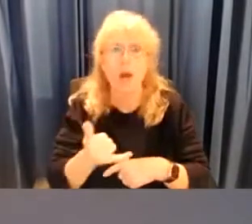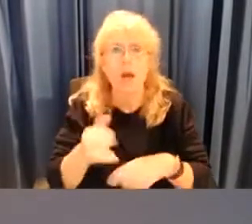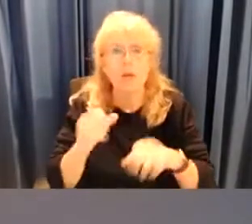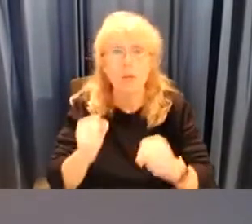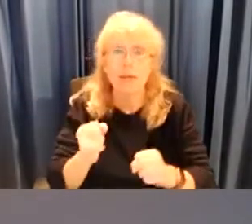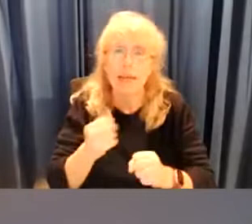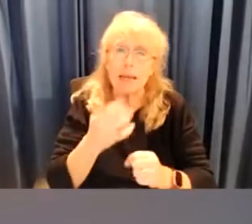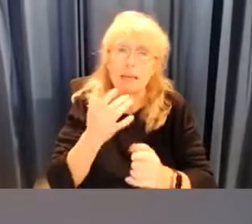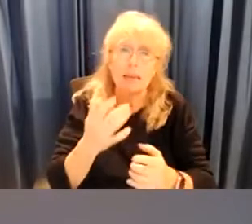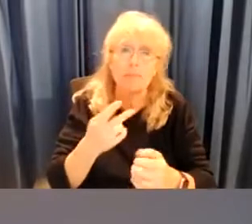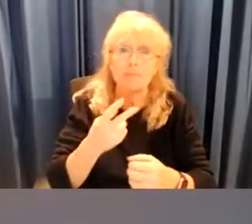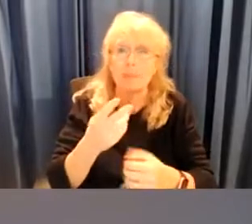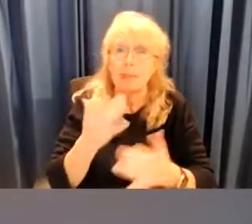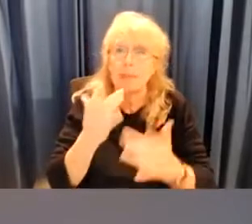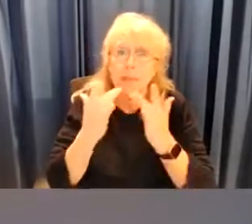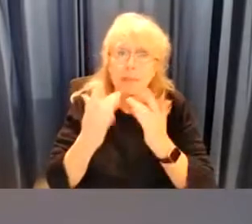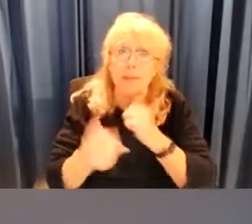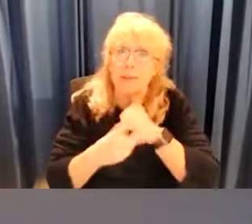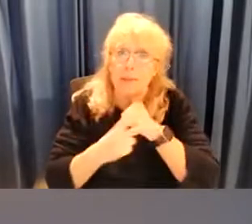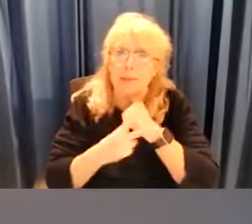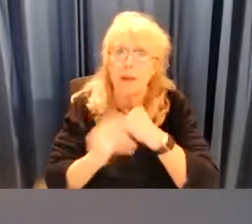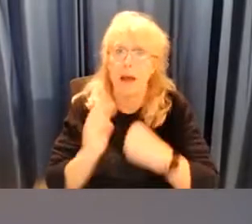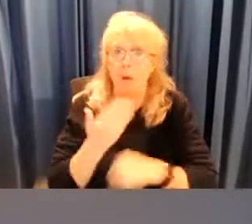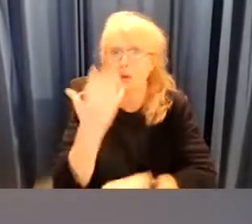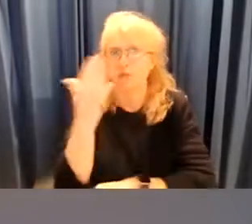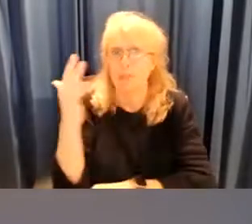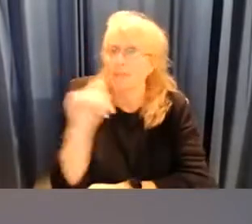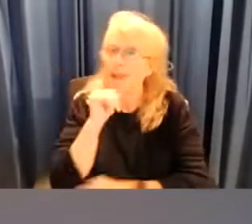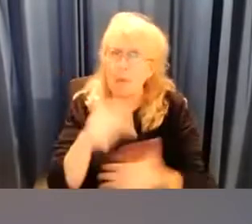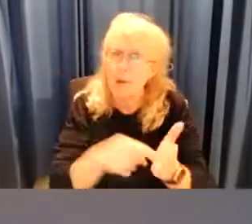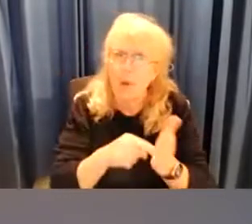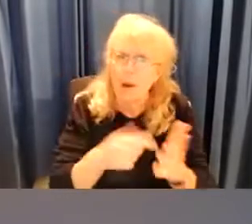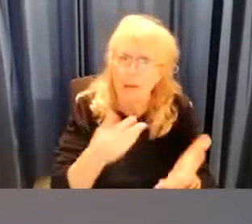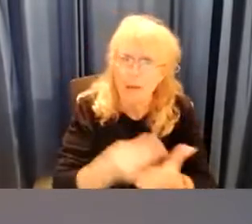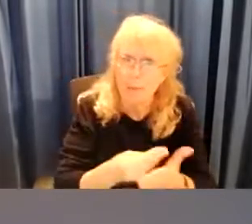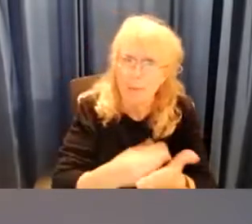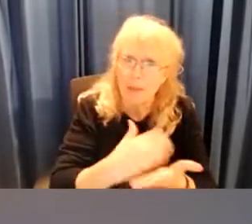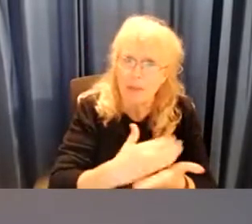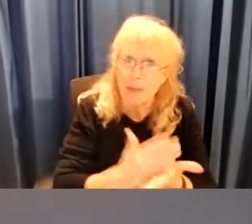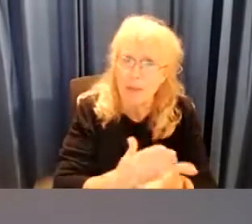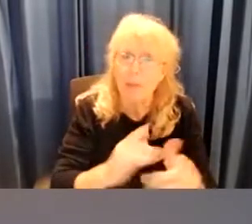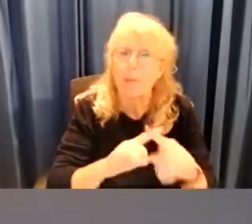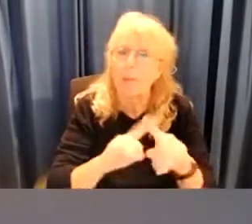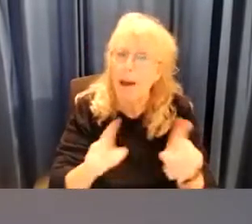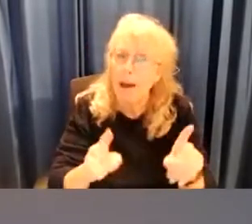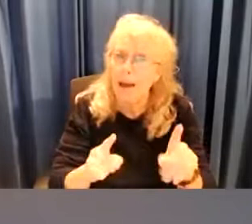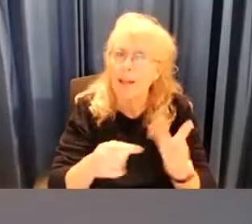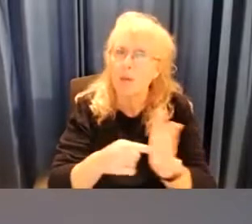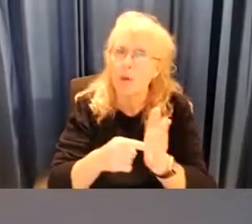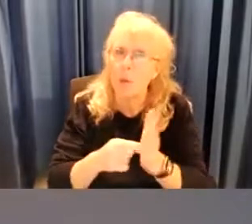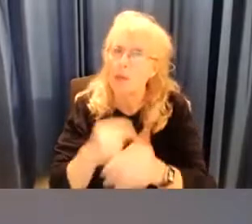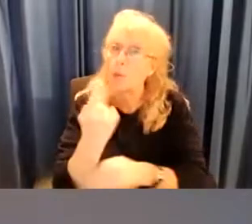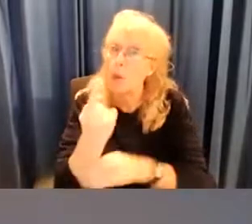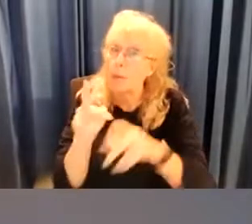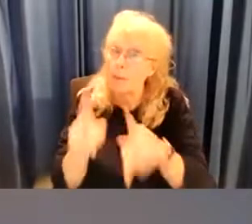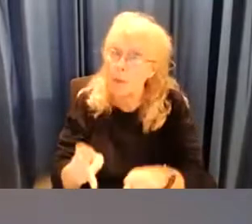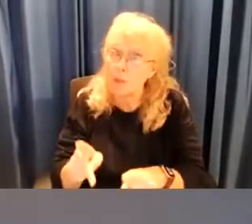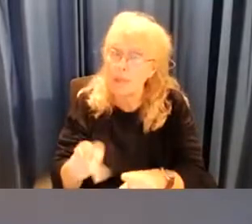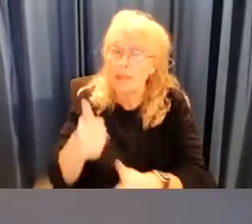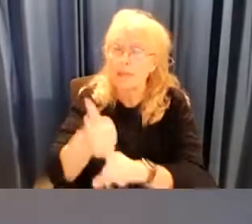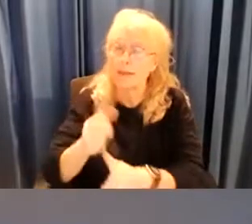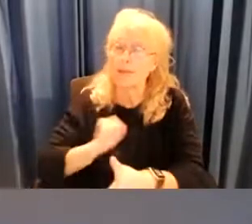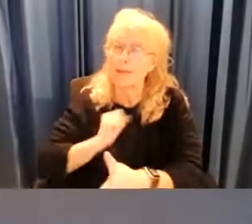really it doesn't require a lot of budget, but it does require one person who's a staff member who can work with